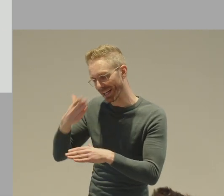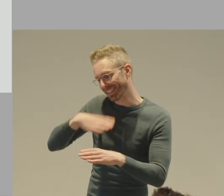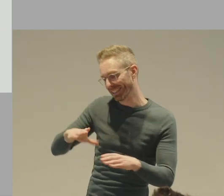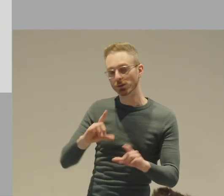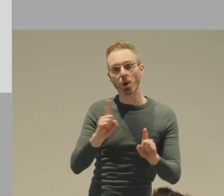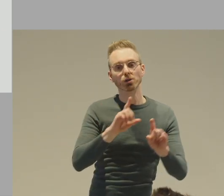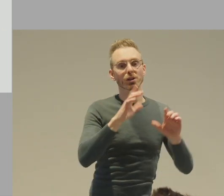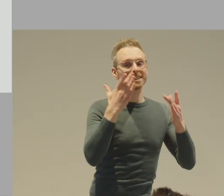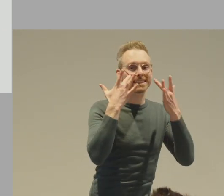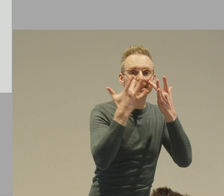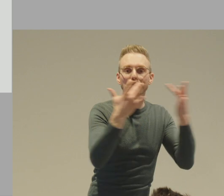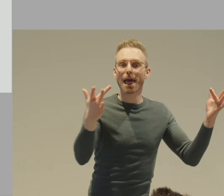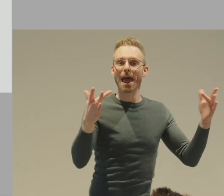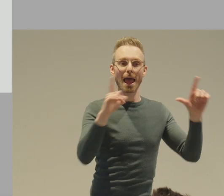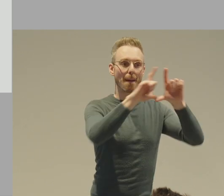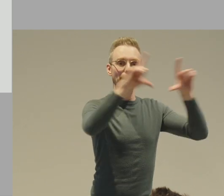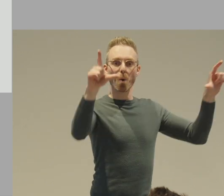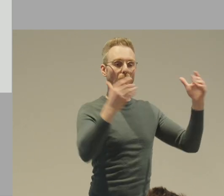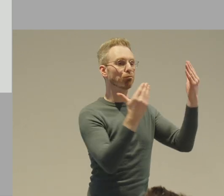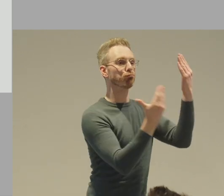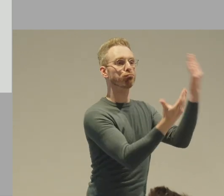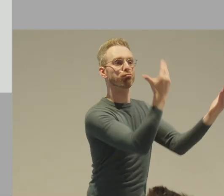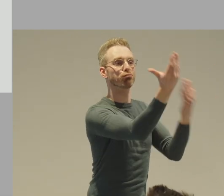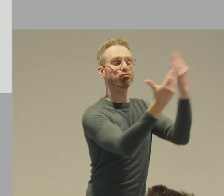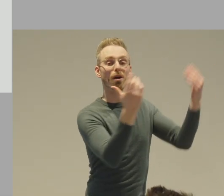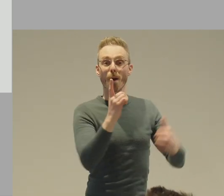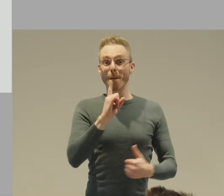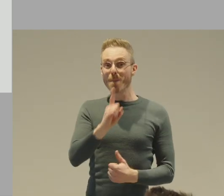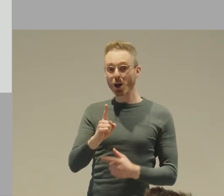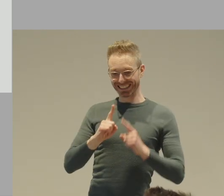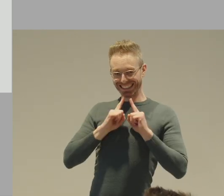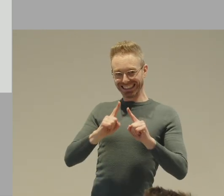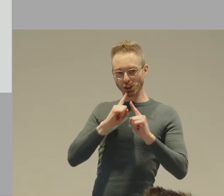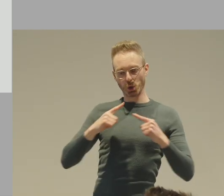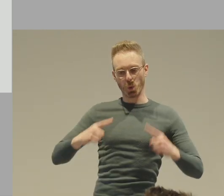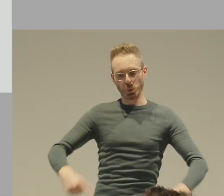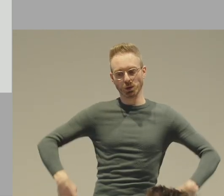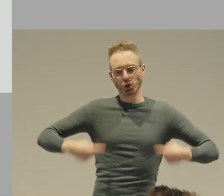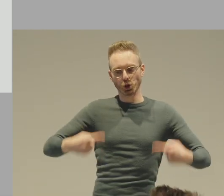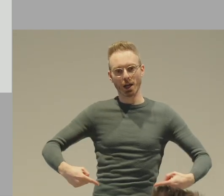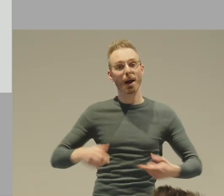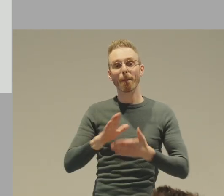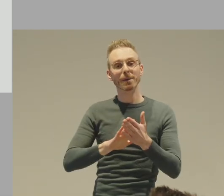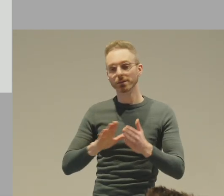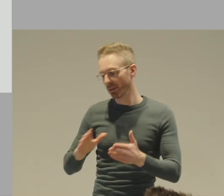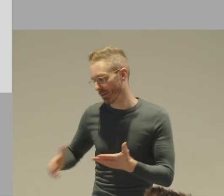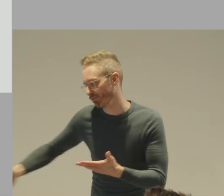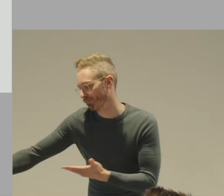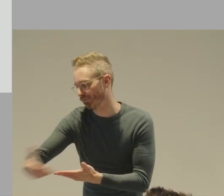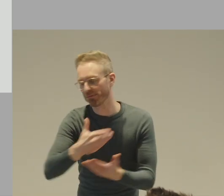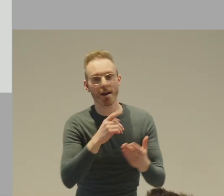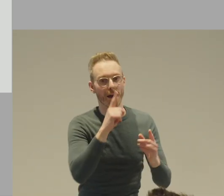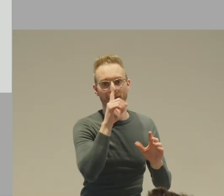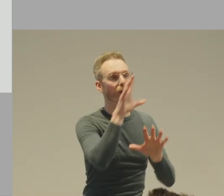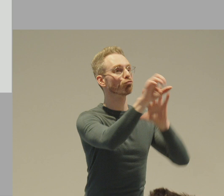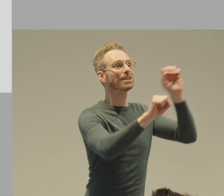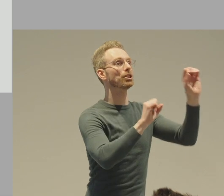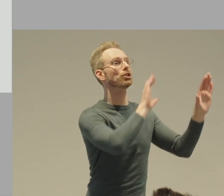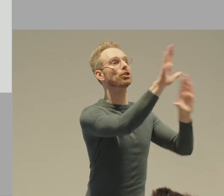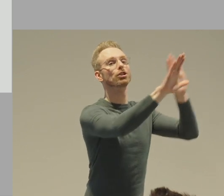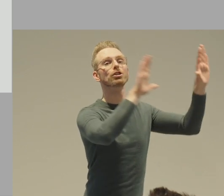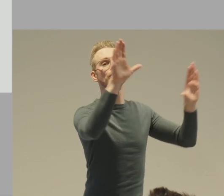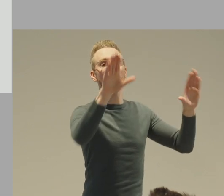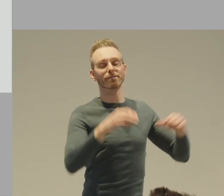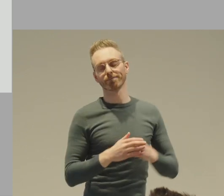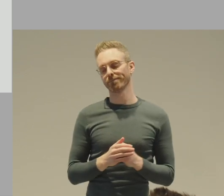can award a support worker job aid to help with this task. Scenario 1, our customer gives the support worker all the